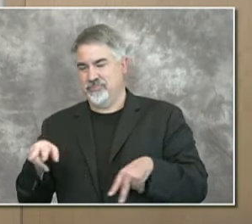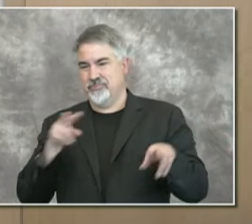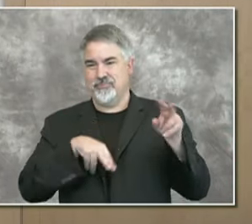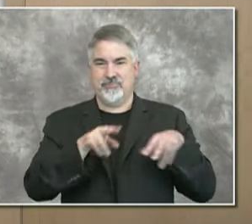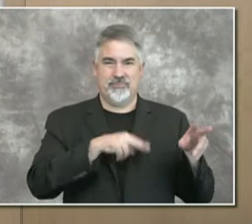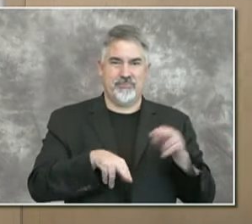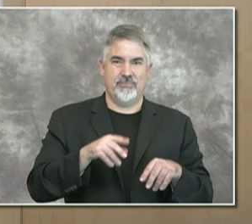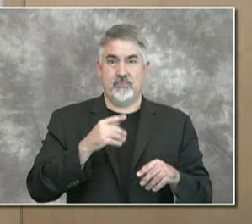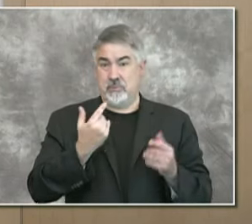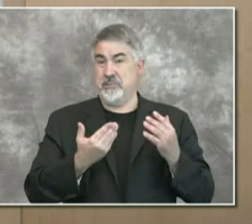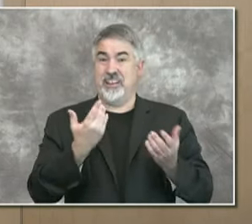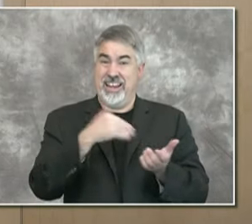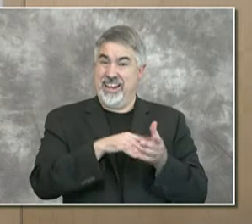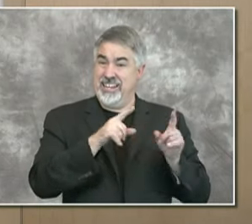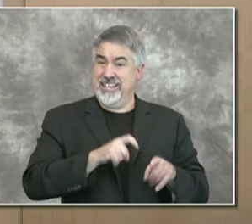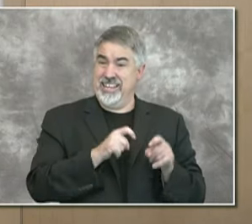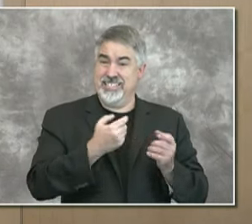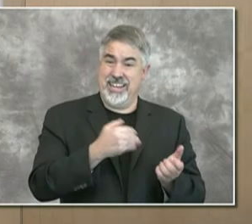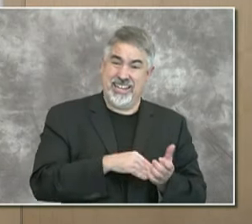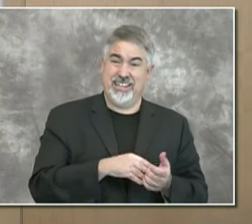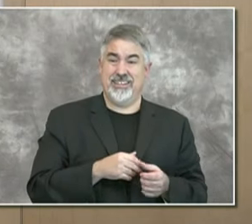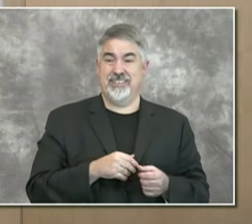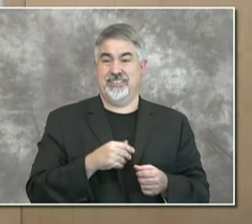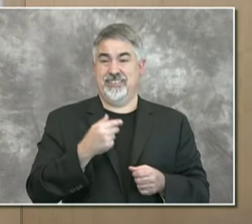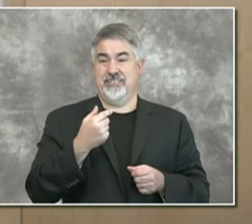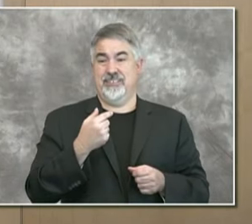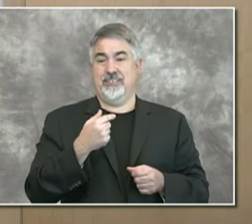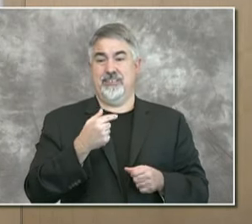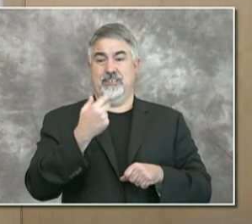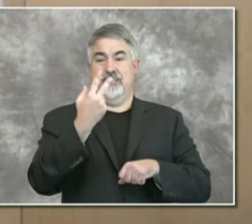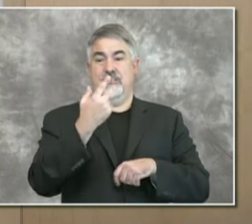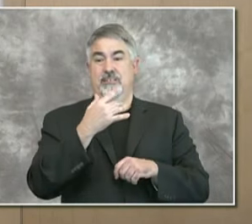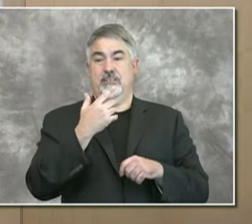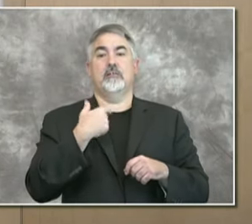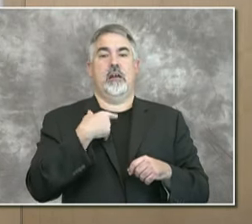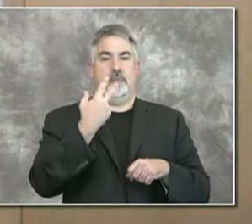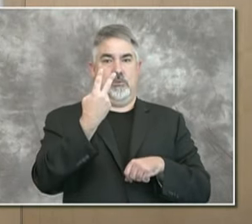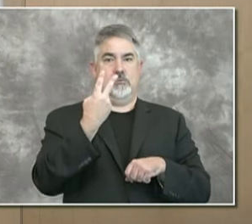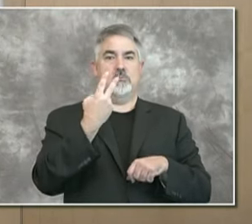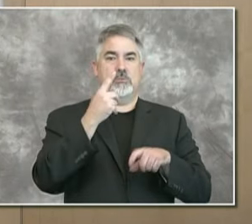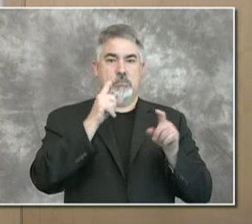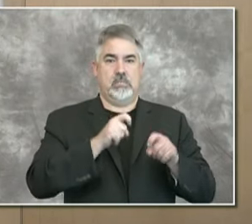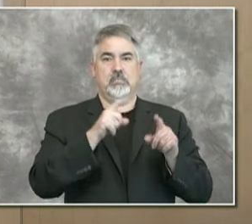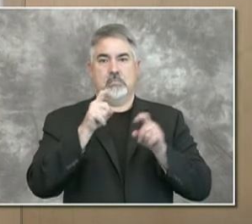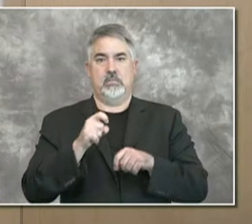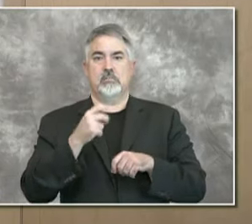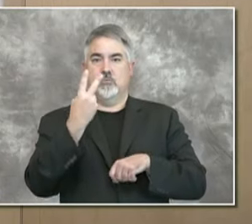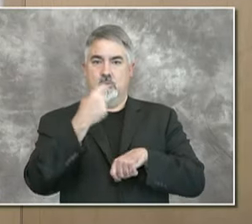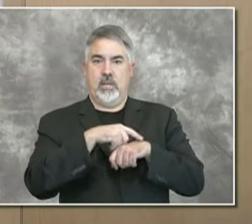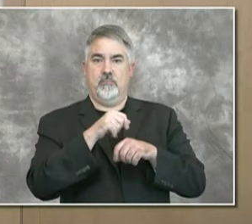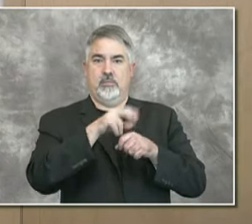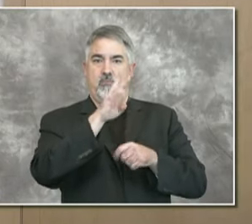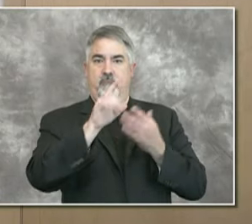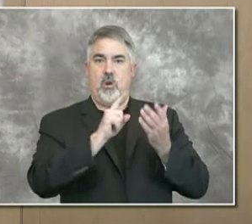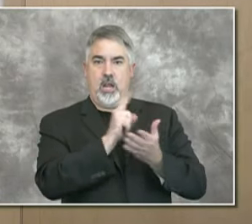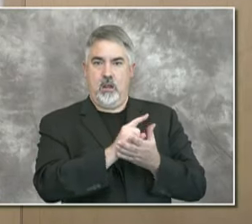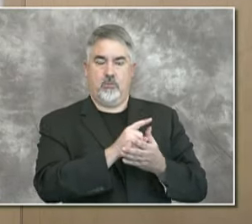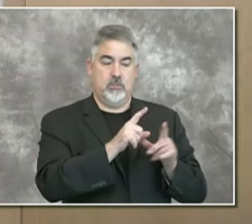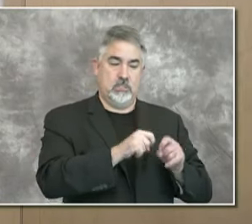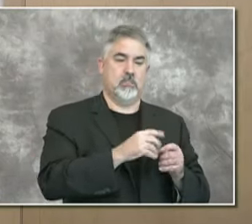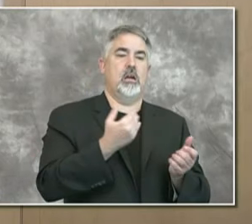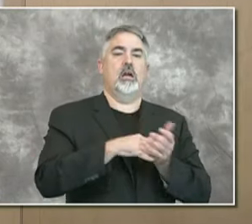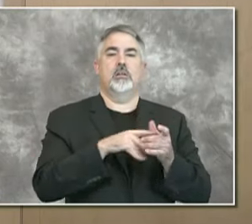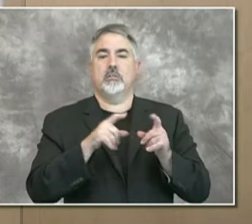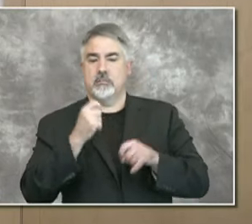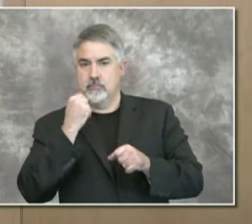individual twice within 24 hours until they are negative, or that depends upon the resources for testing in